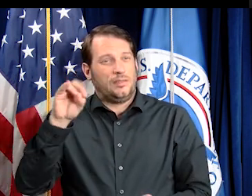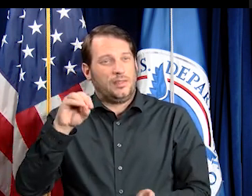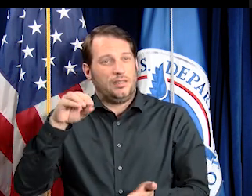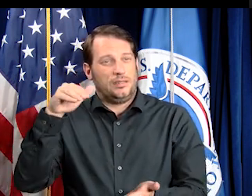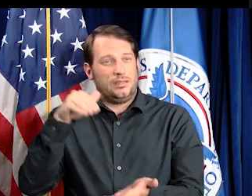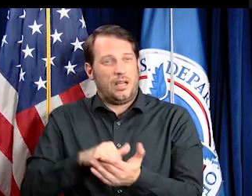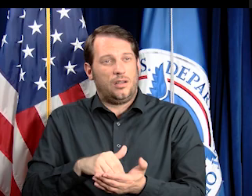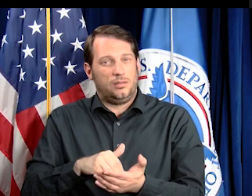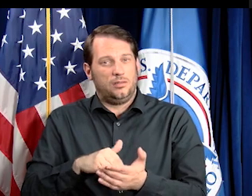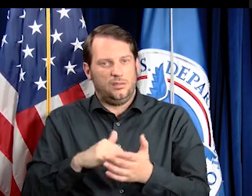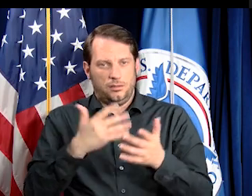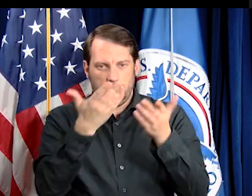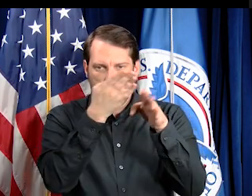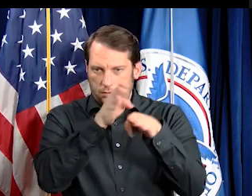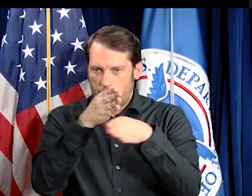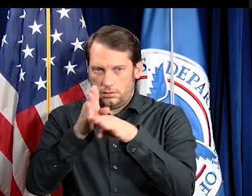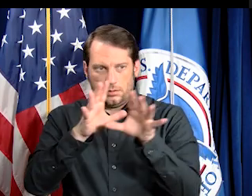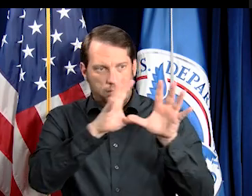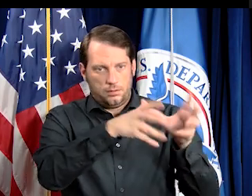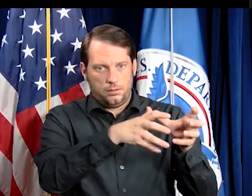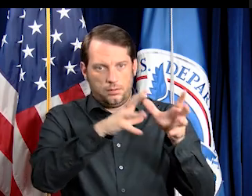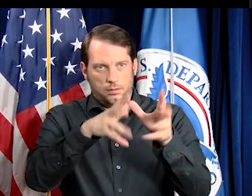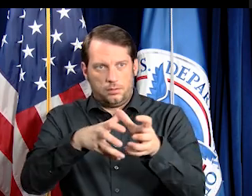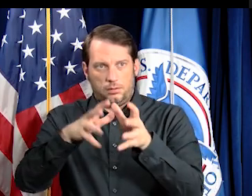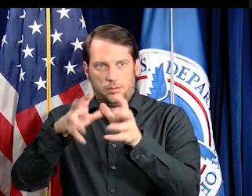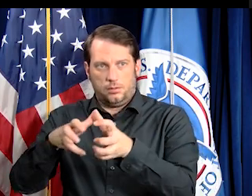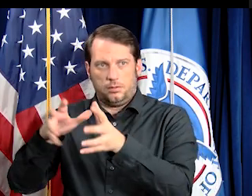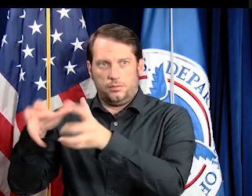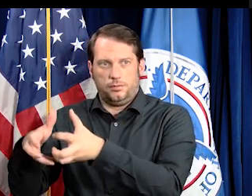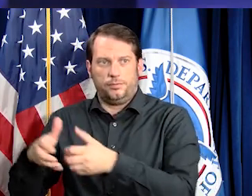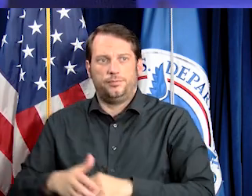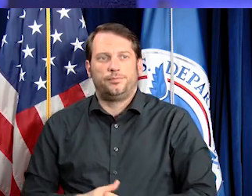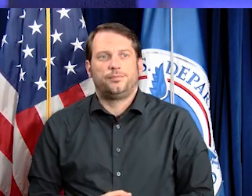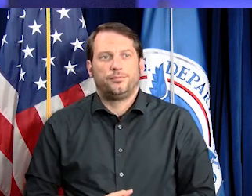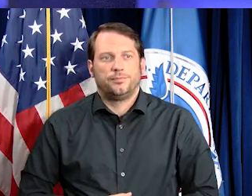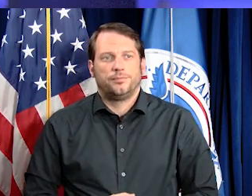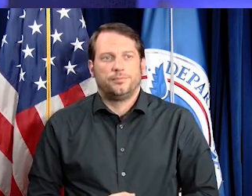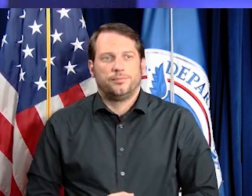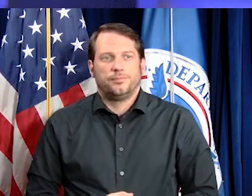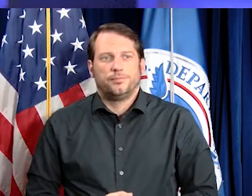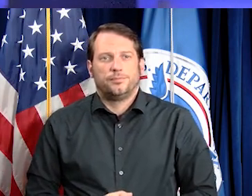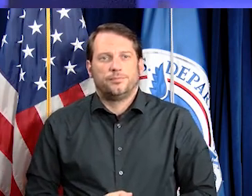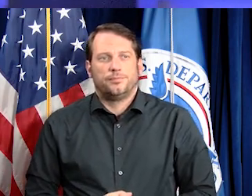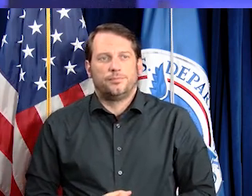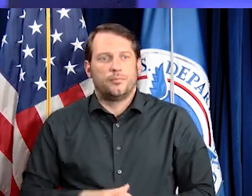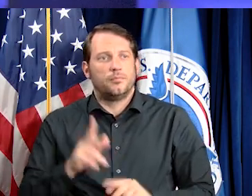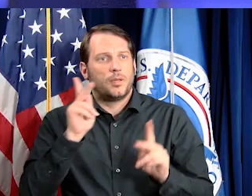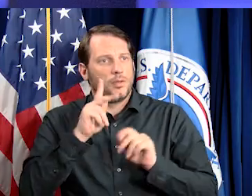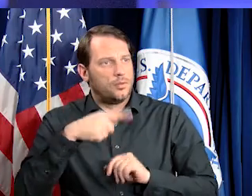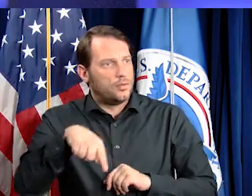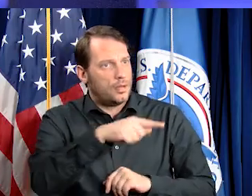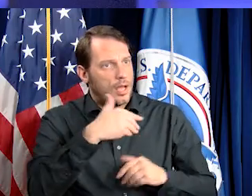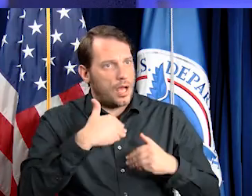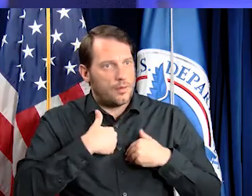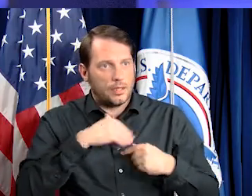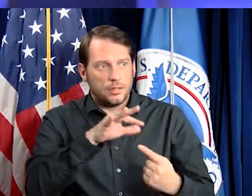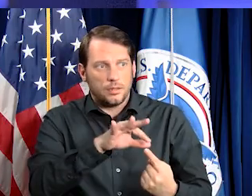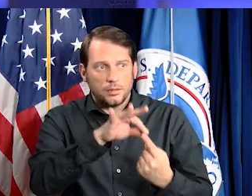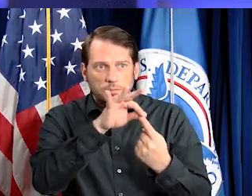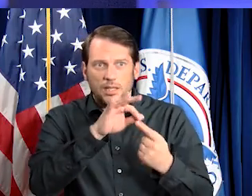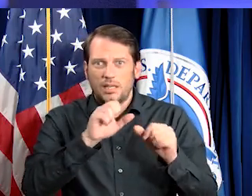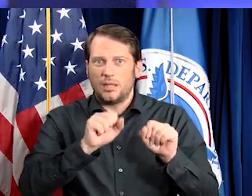that have happened because of what I call folks that have special abilities, people with autism, and happy to share more about that in the